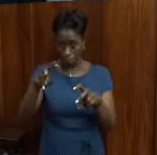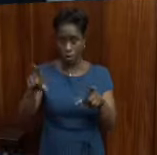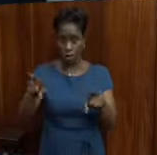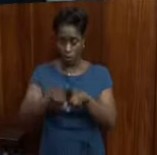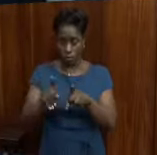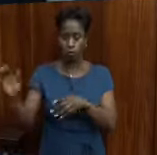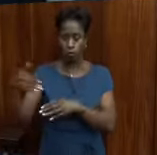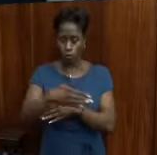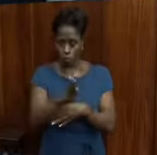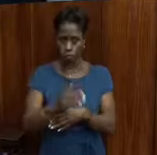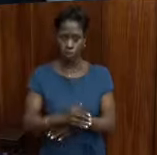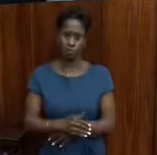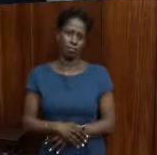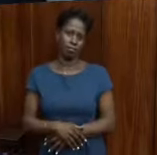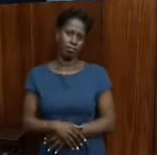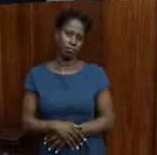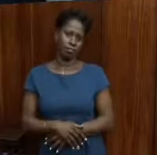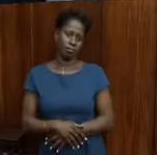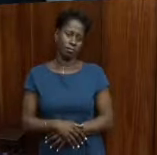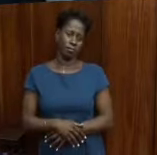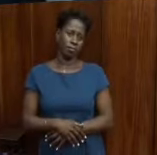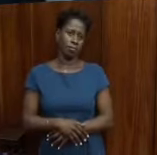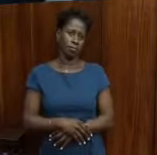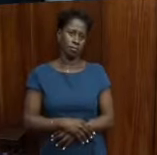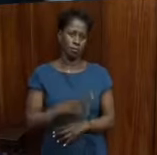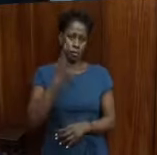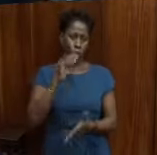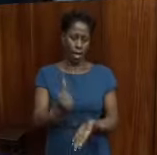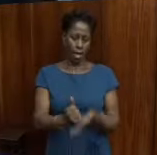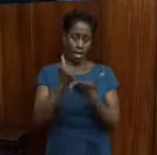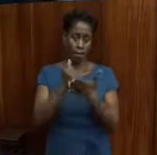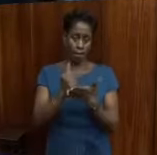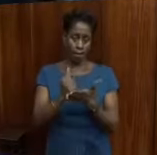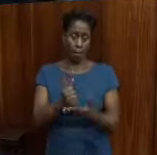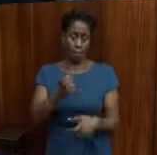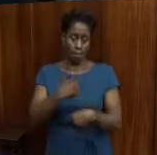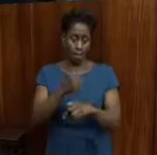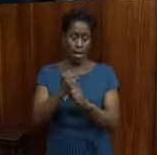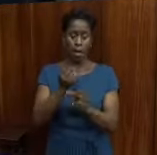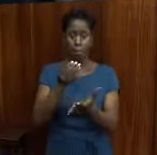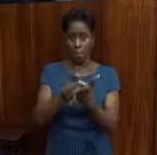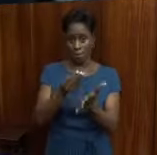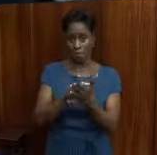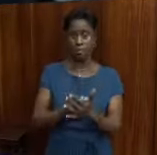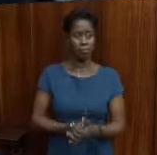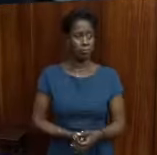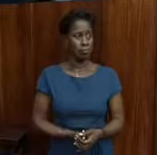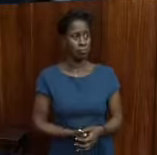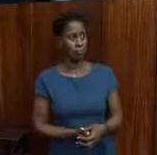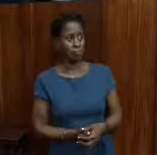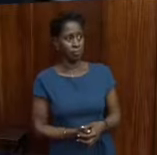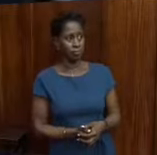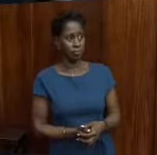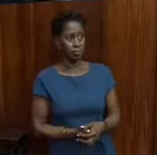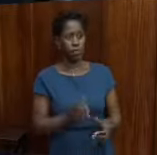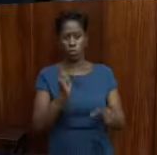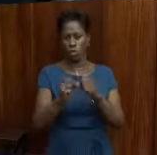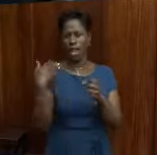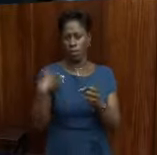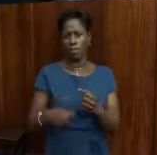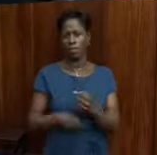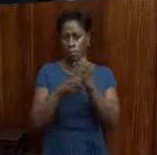expanding our infrastructure for waste management. The value and importance of this outlook are supported by the World Bank, which